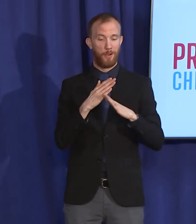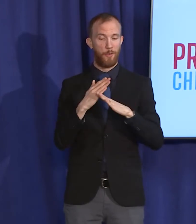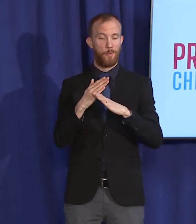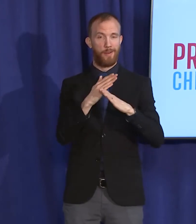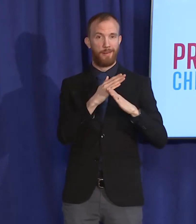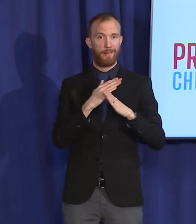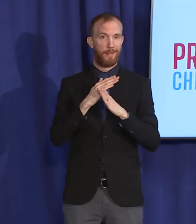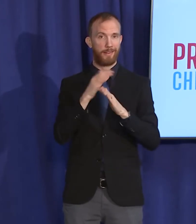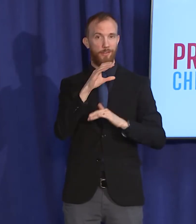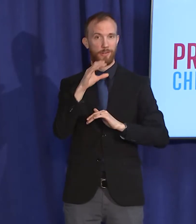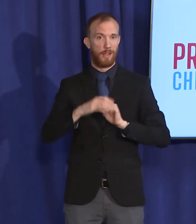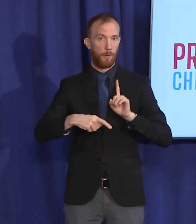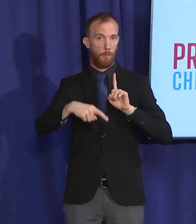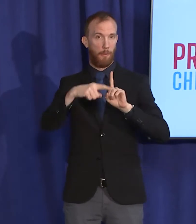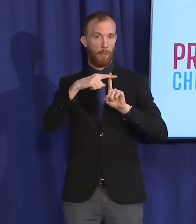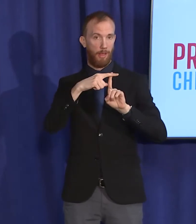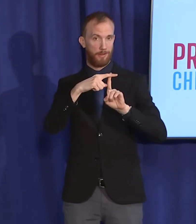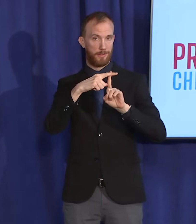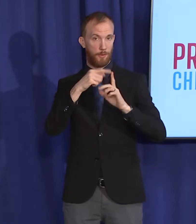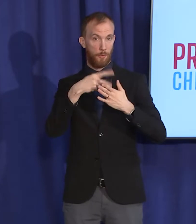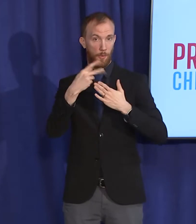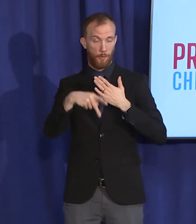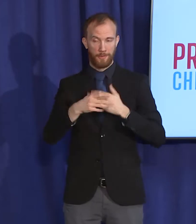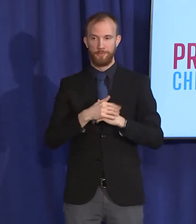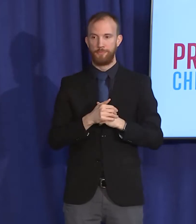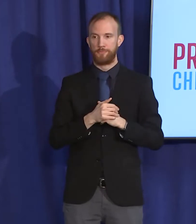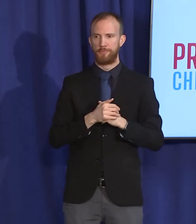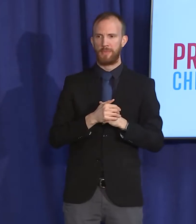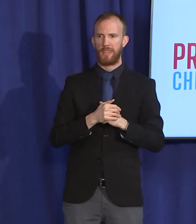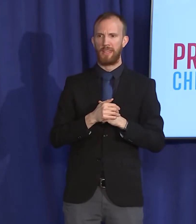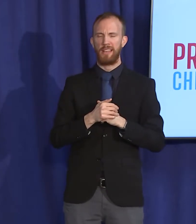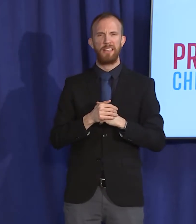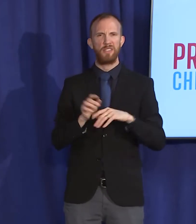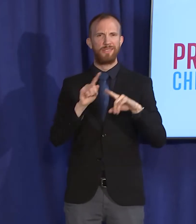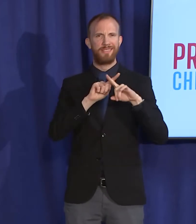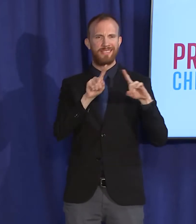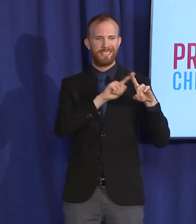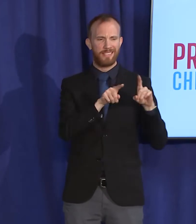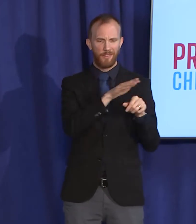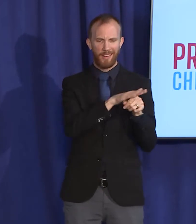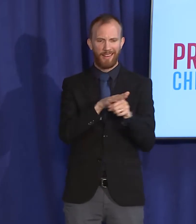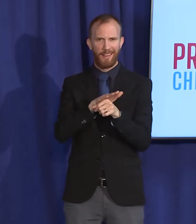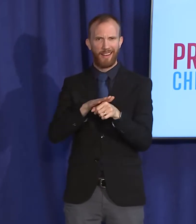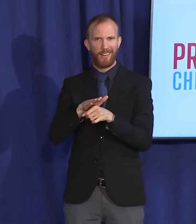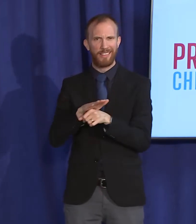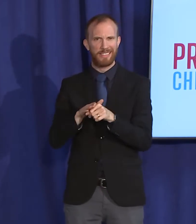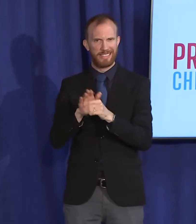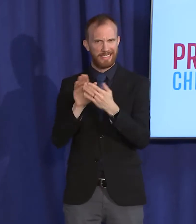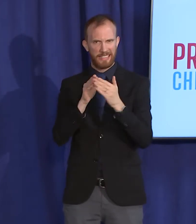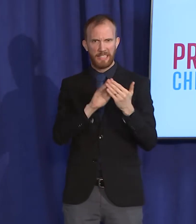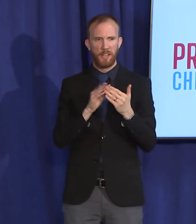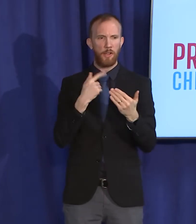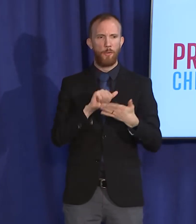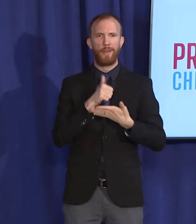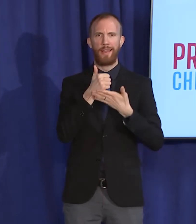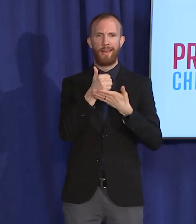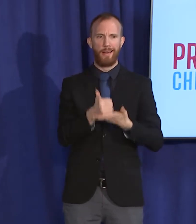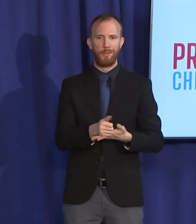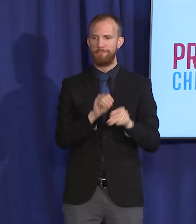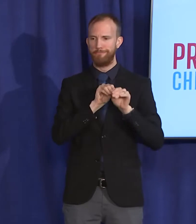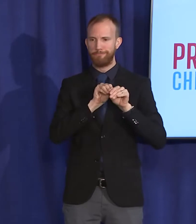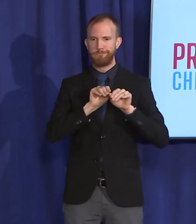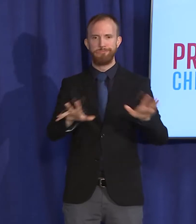where we've brought a vaccine to areas of our city that need it most. And thanks to these efforts, we have made